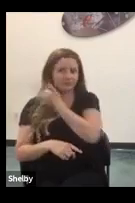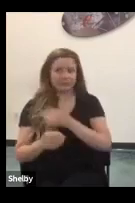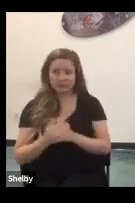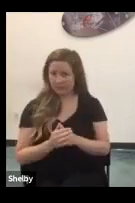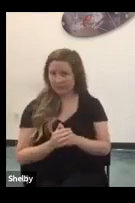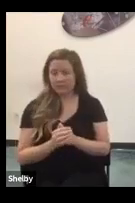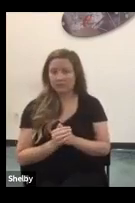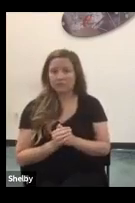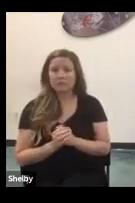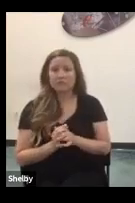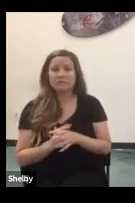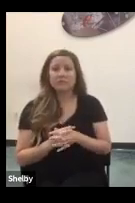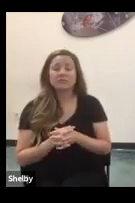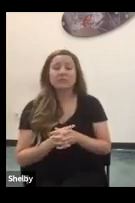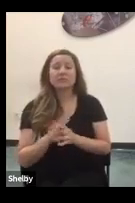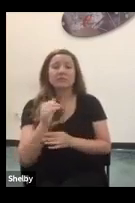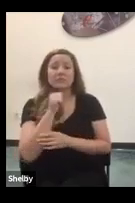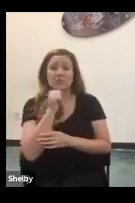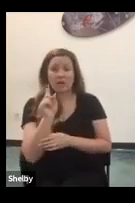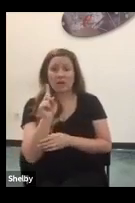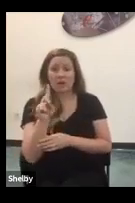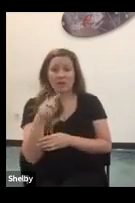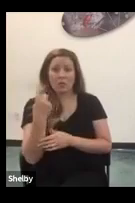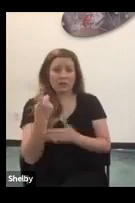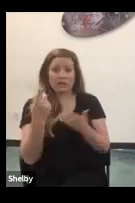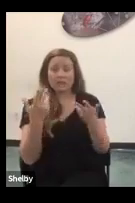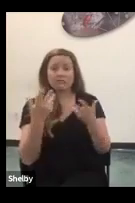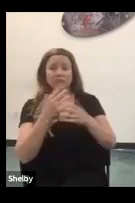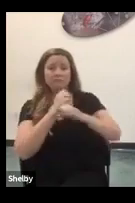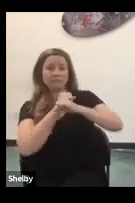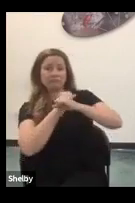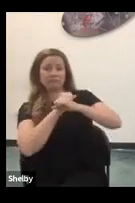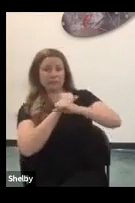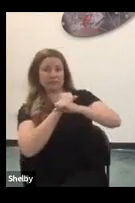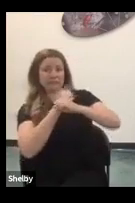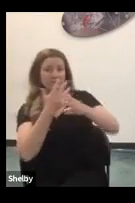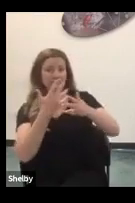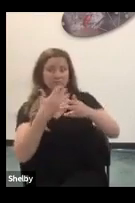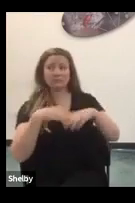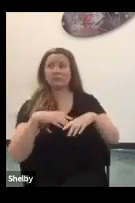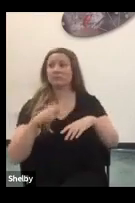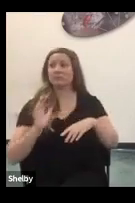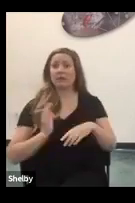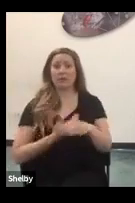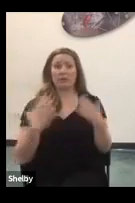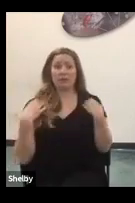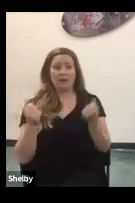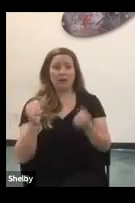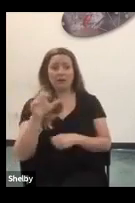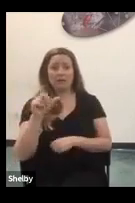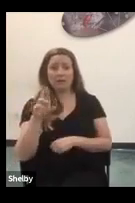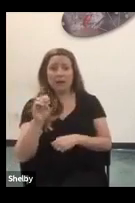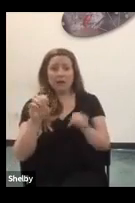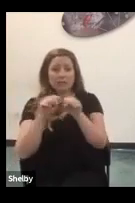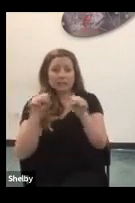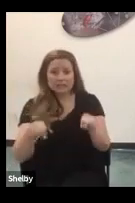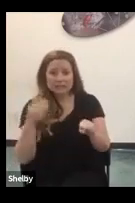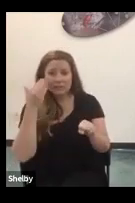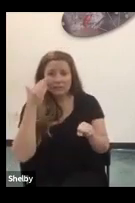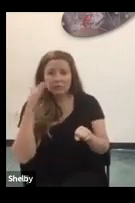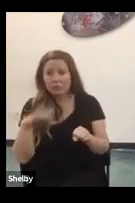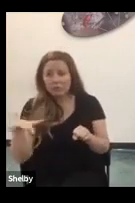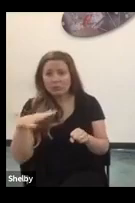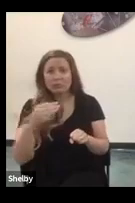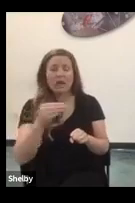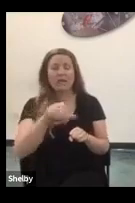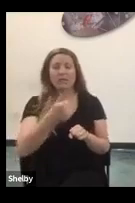ideal is not just from a protecting the healthcare system and protecting those other people in your